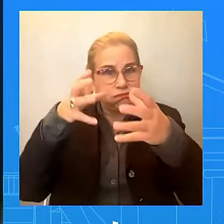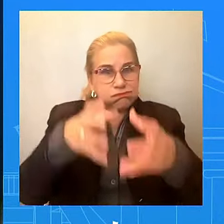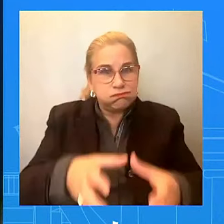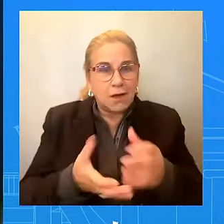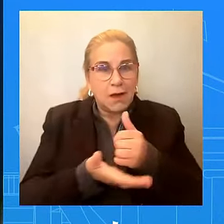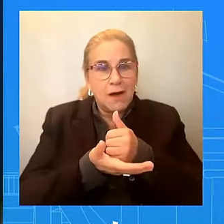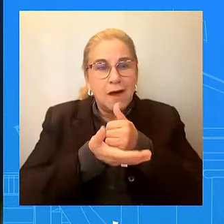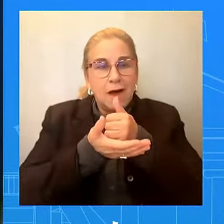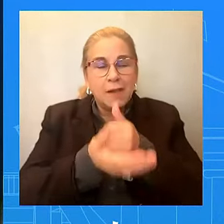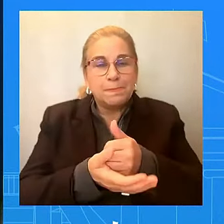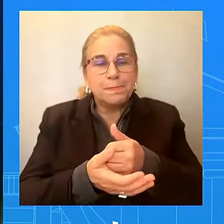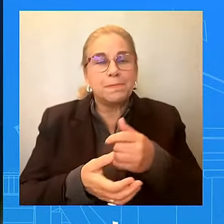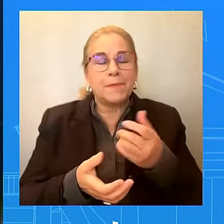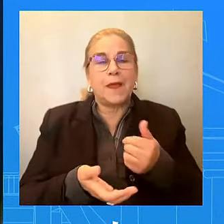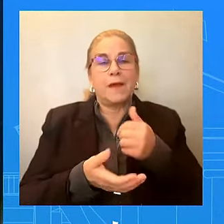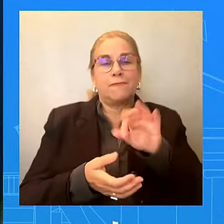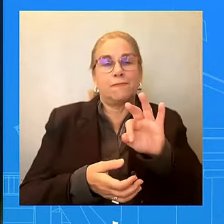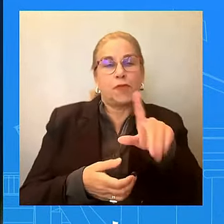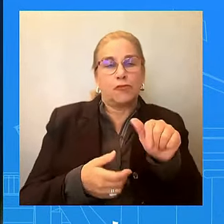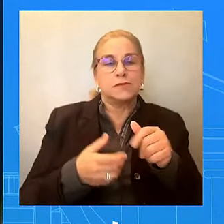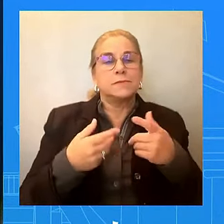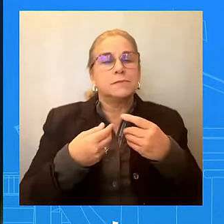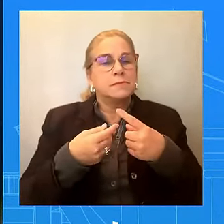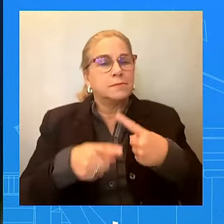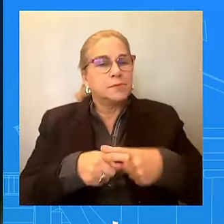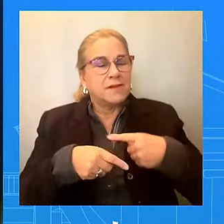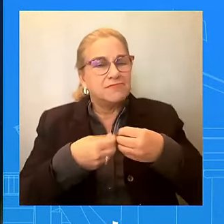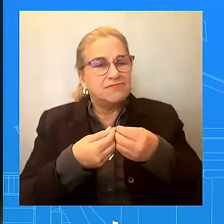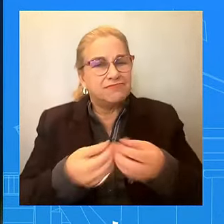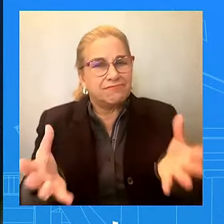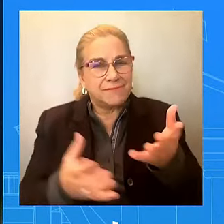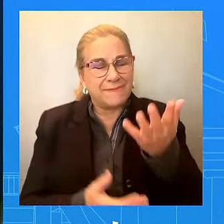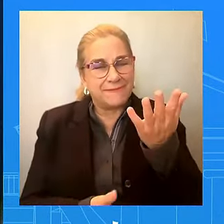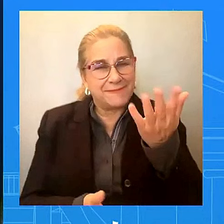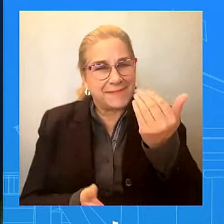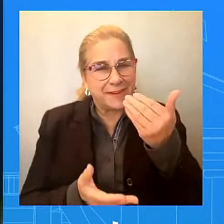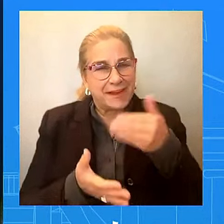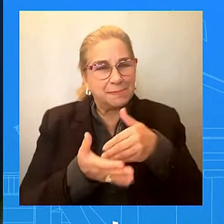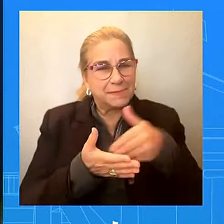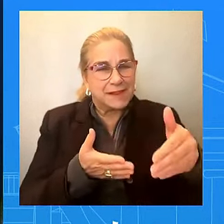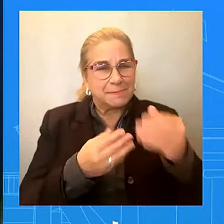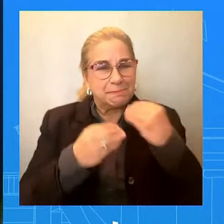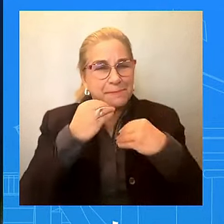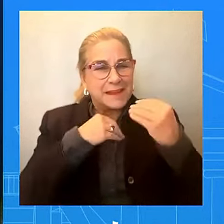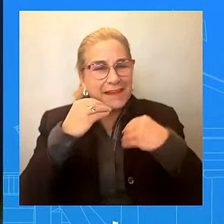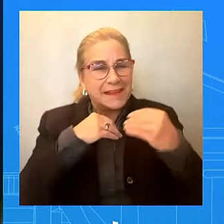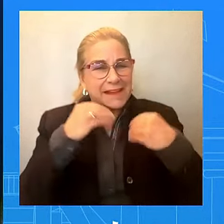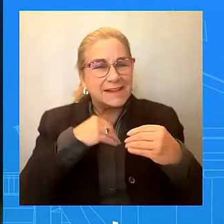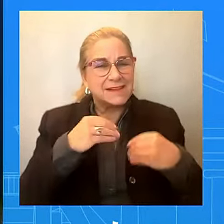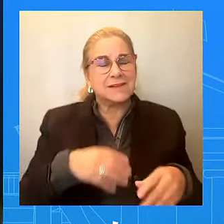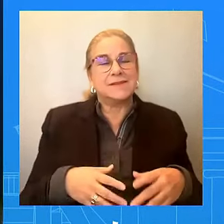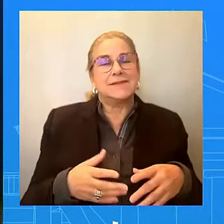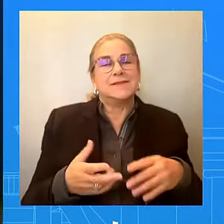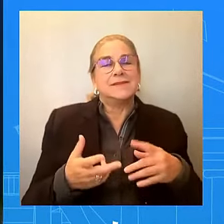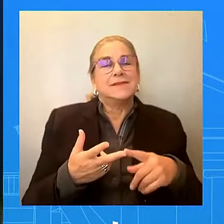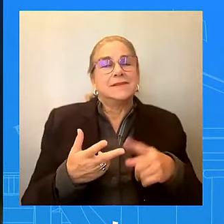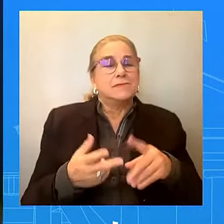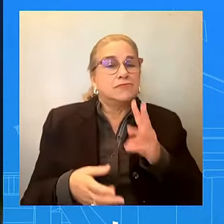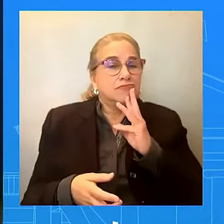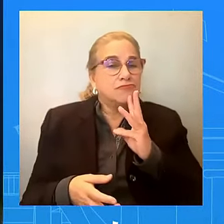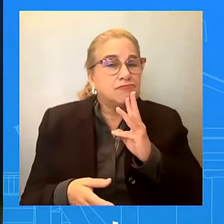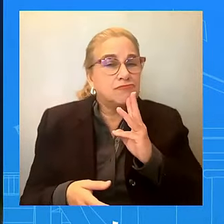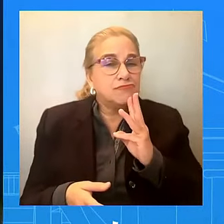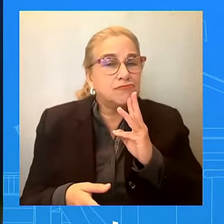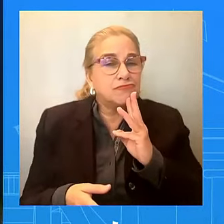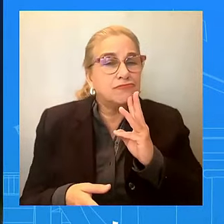of water are already in the region, with 20 million meals and 40 million liters of water ready to be deployed.